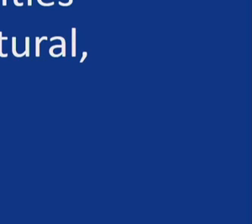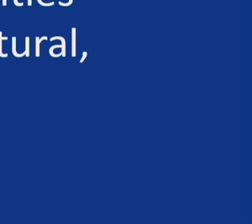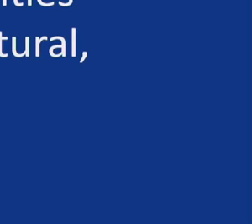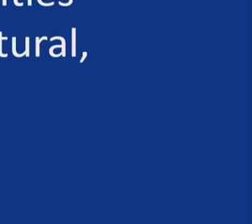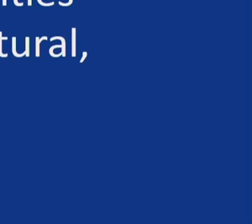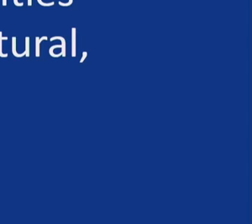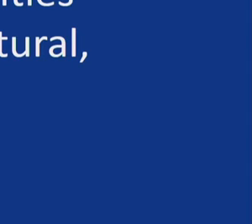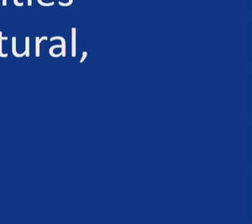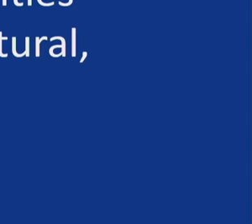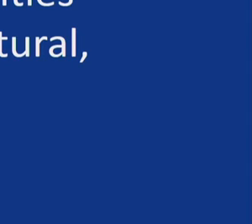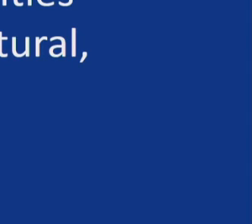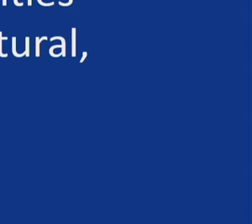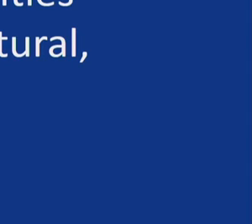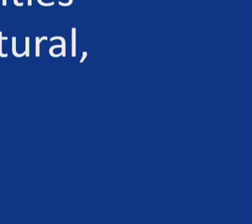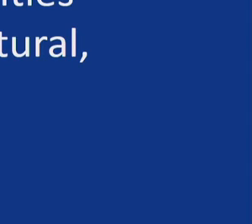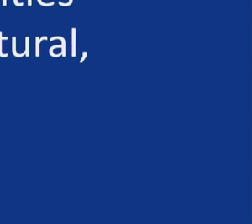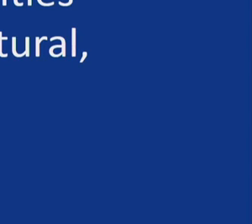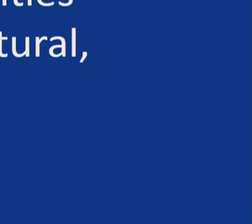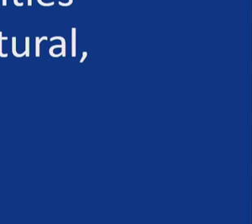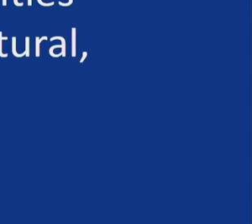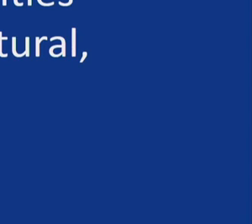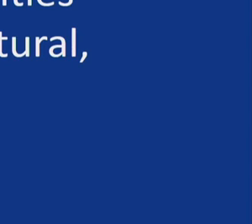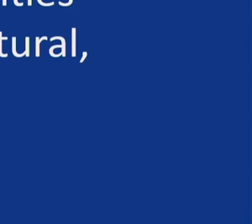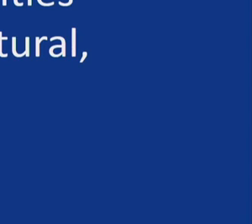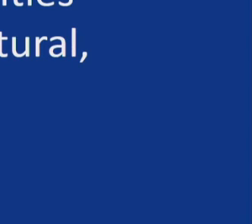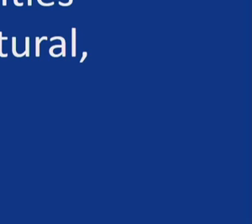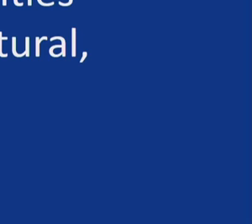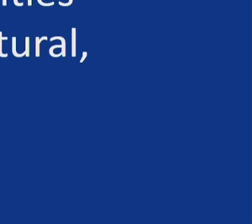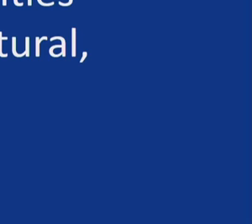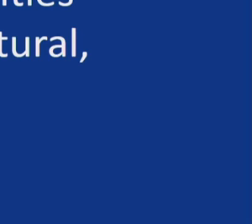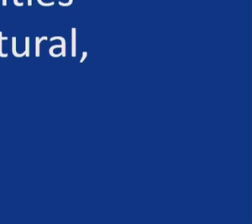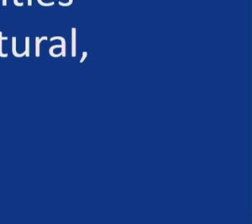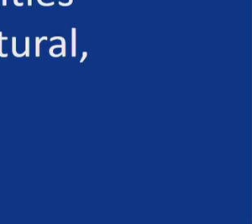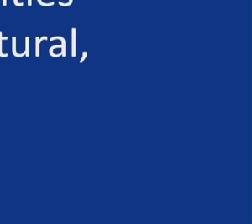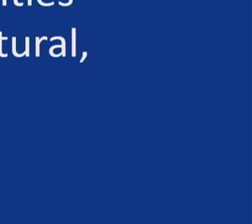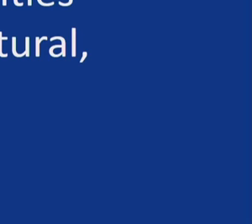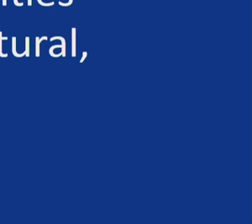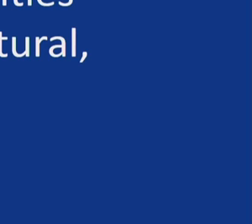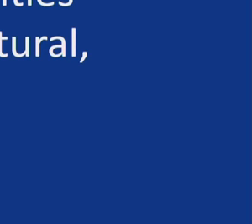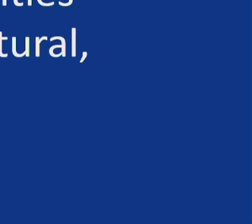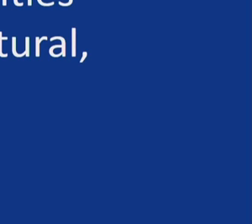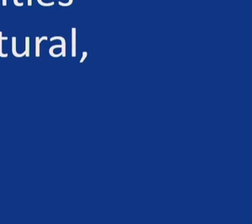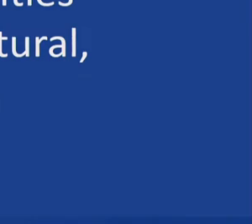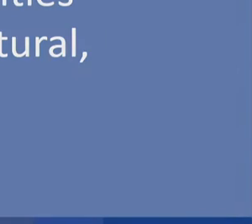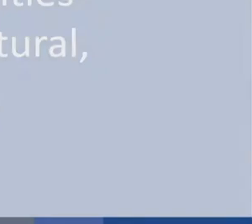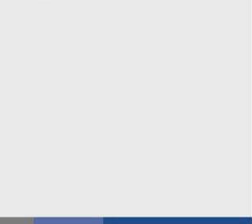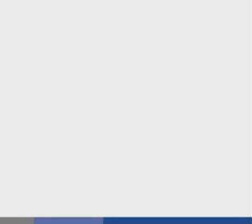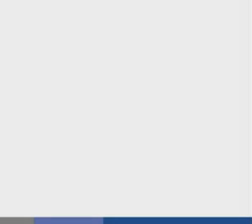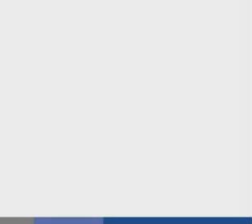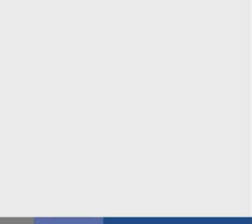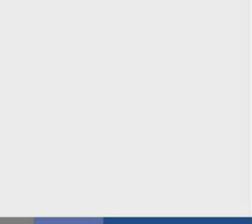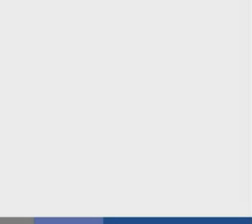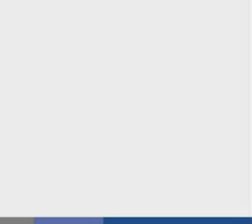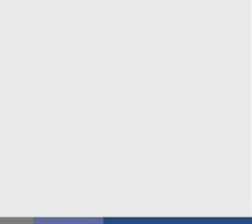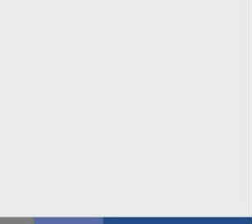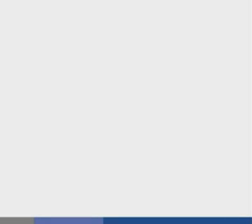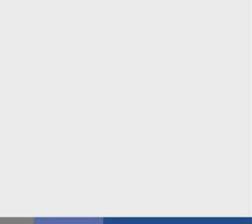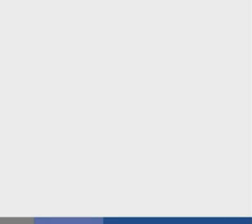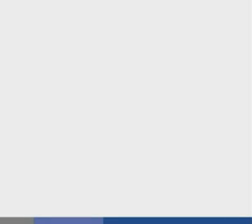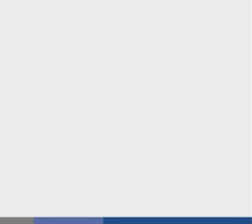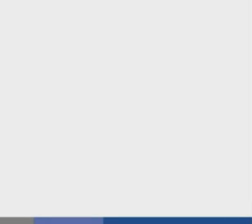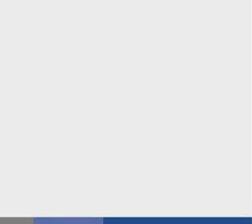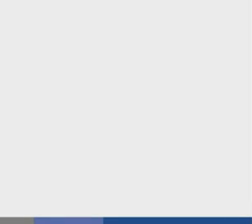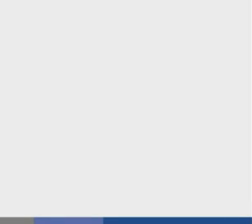communities that face systematic, structural, and other inequities. All of those are lots of words. I like pictures better. So